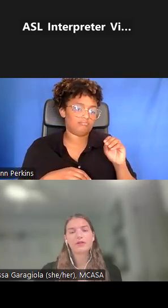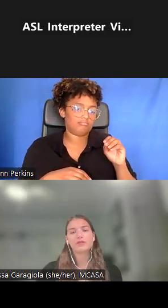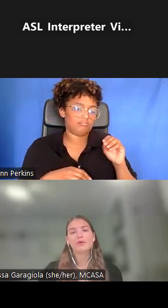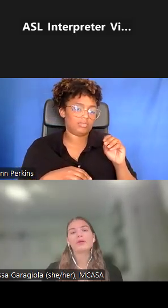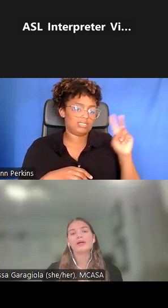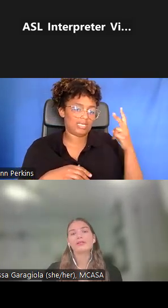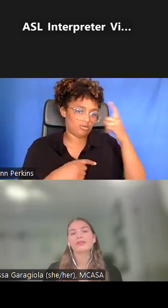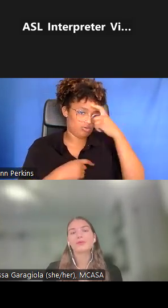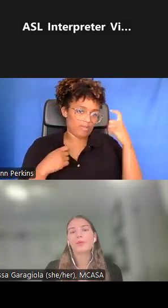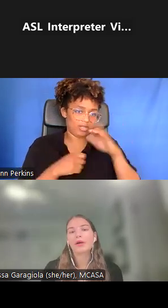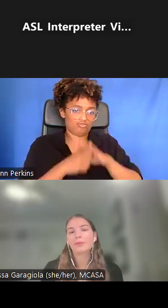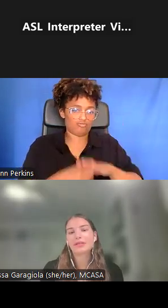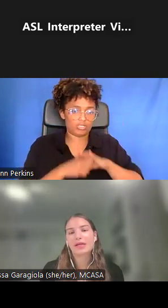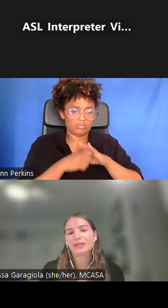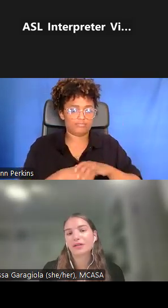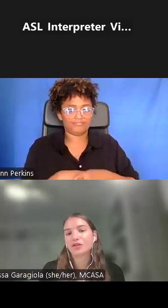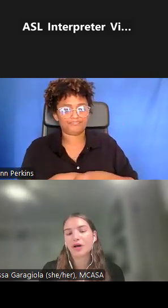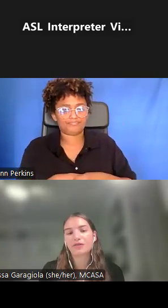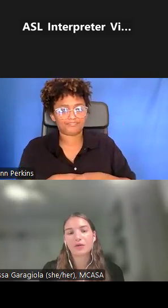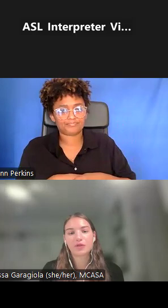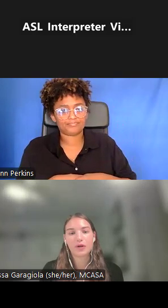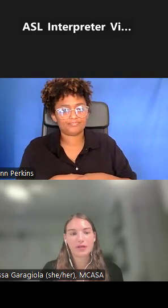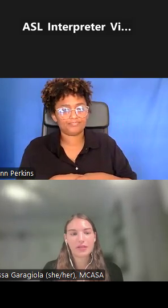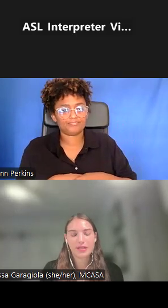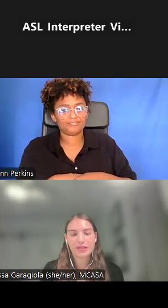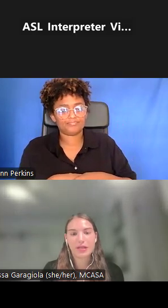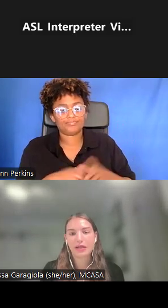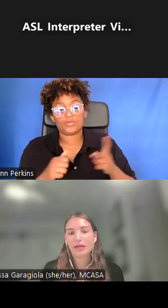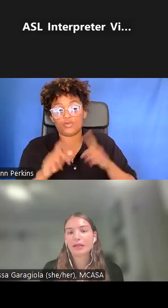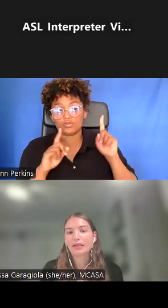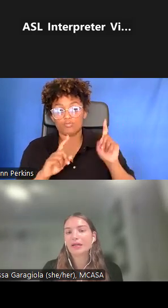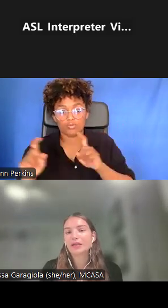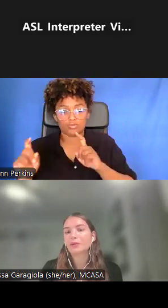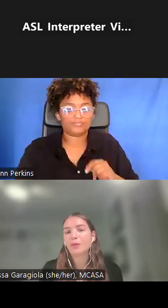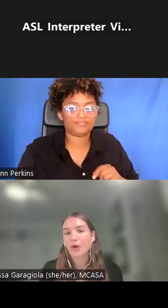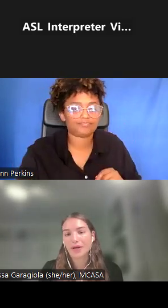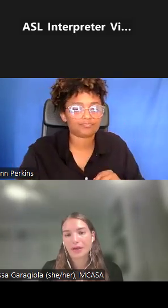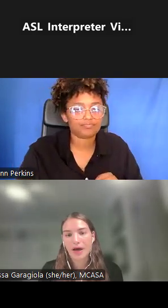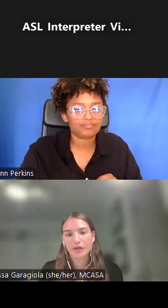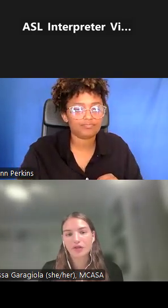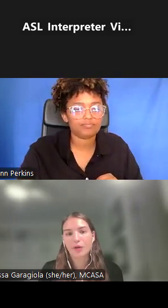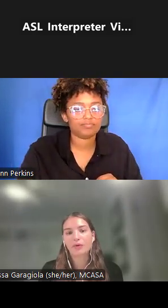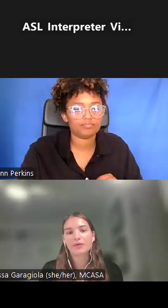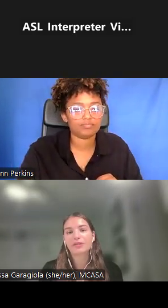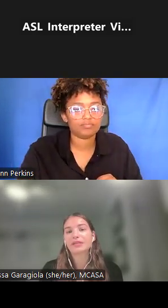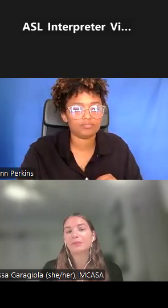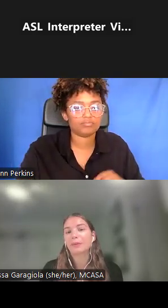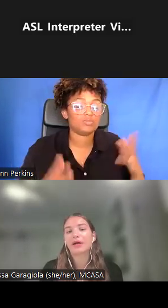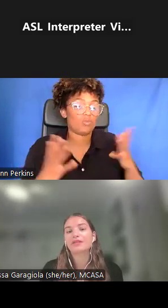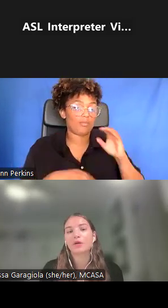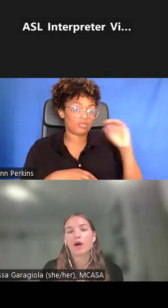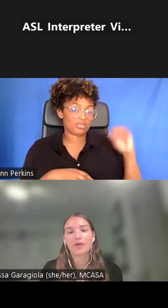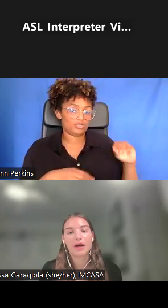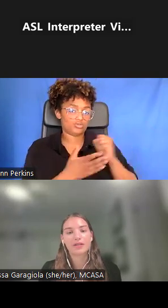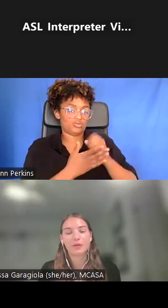So the first poll is, what percentage of social workers in this study likely reported having trouble sleeping